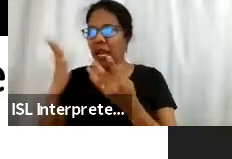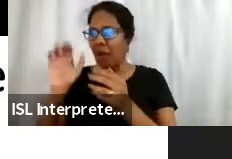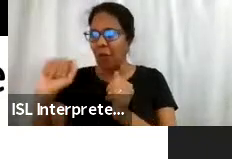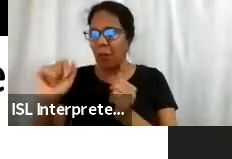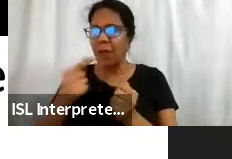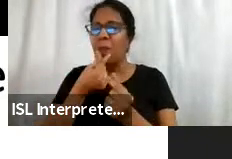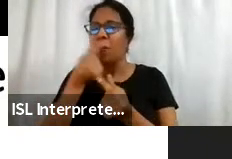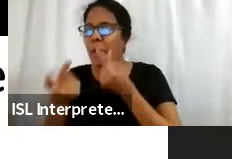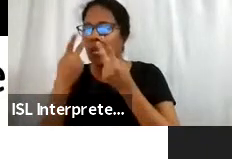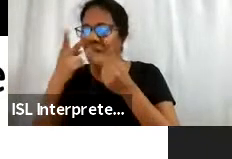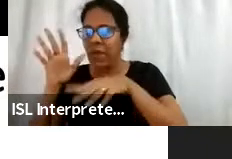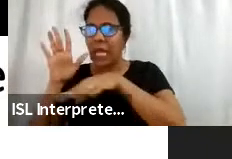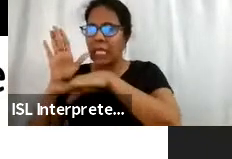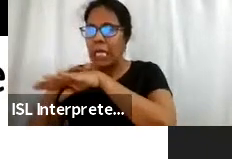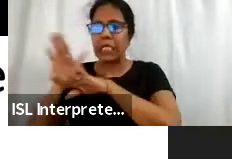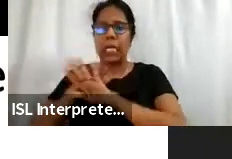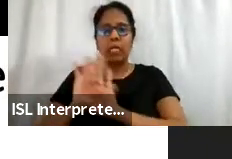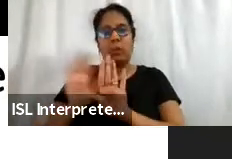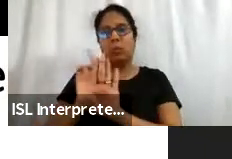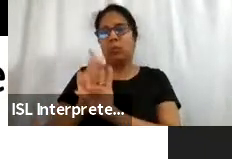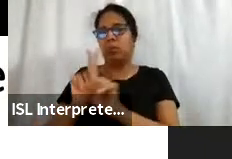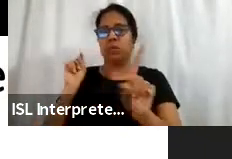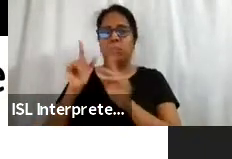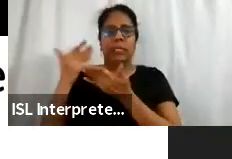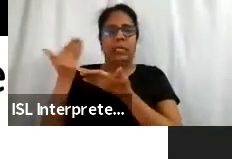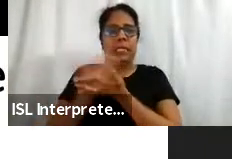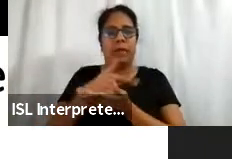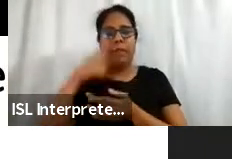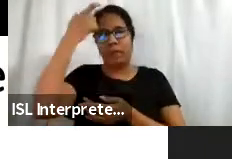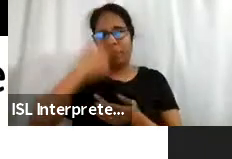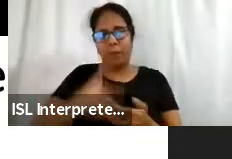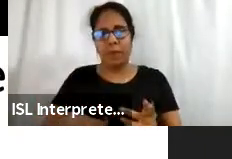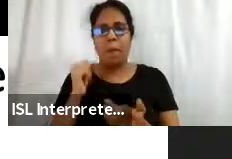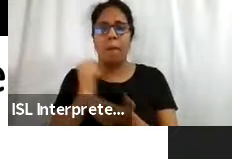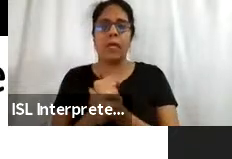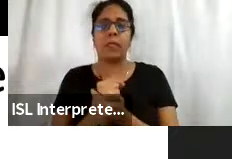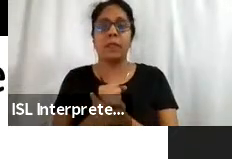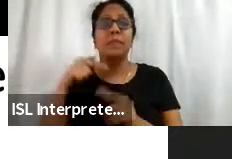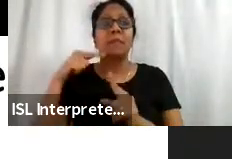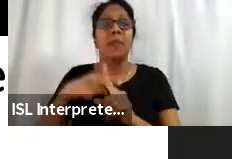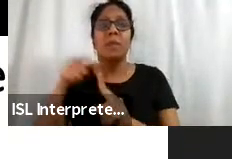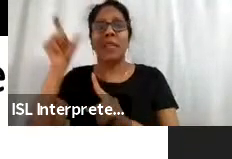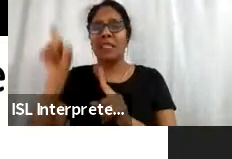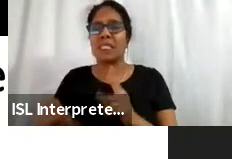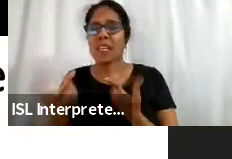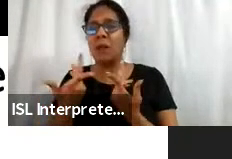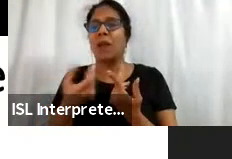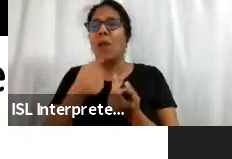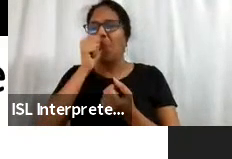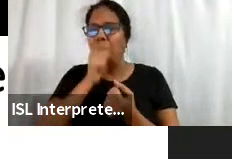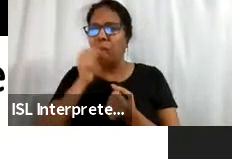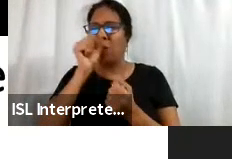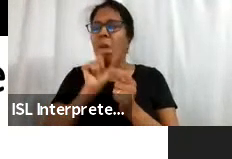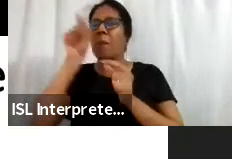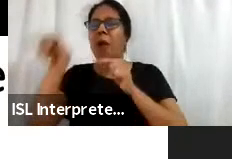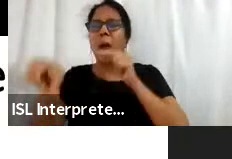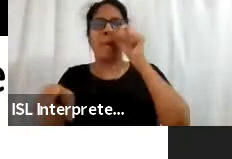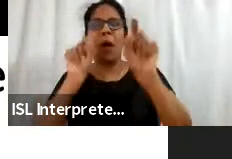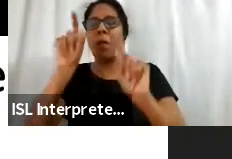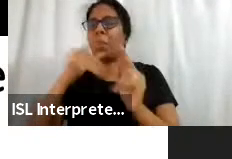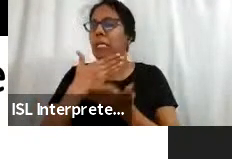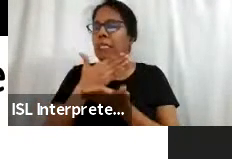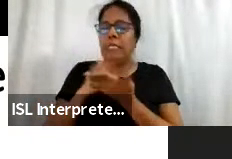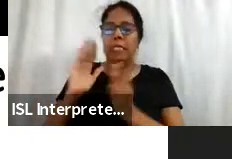Use mask, disposable glove, and plastic aprons before you go to handle or support the